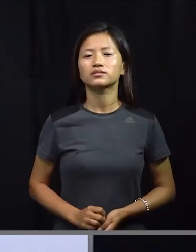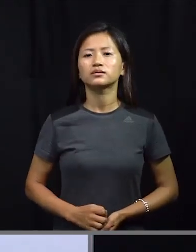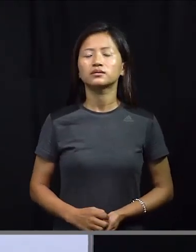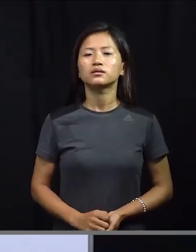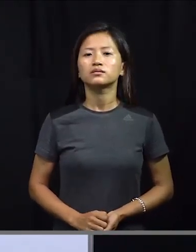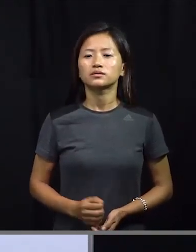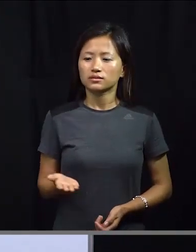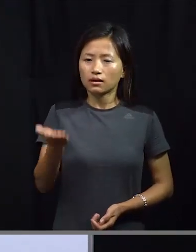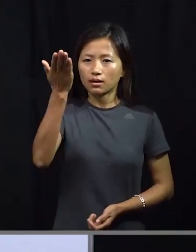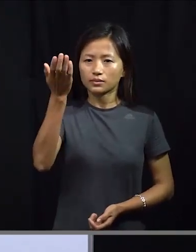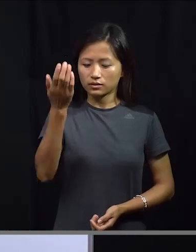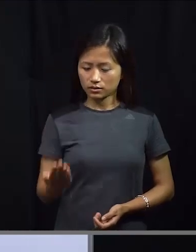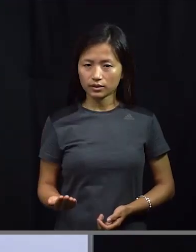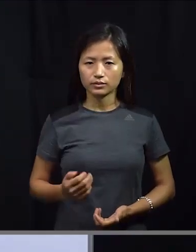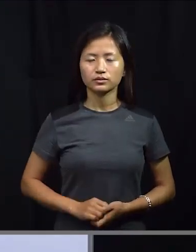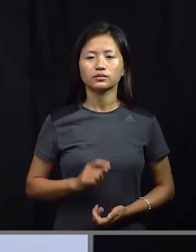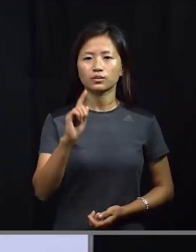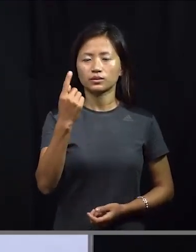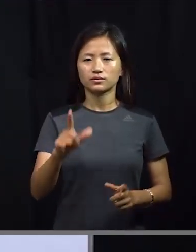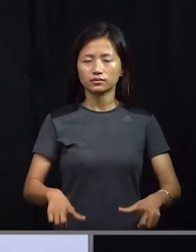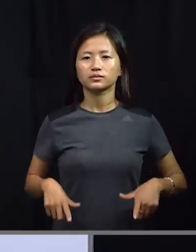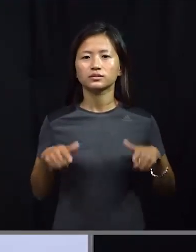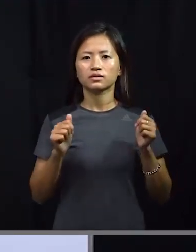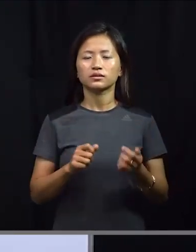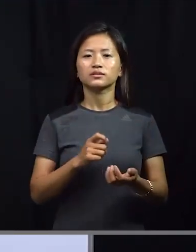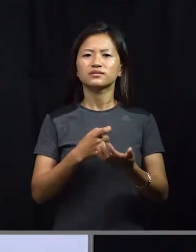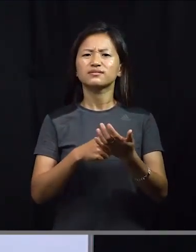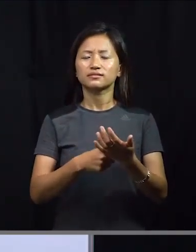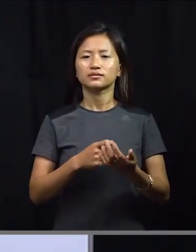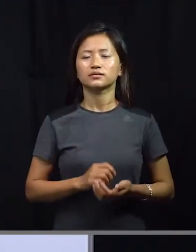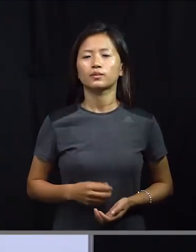of ups and downs in one's life. And that is the reason why,